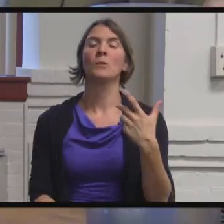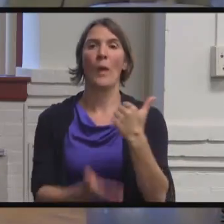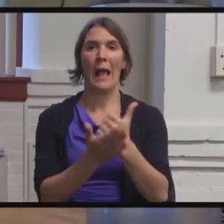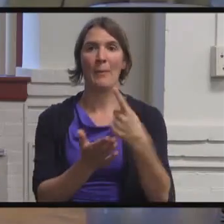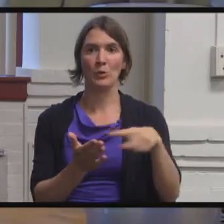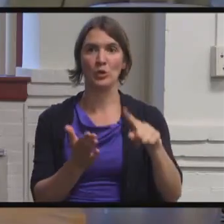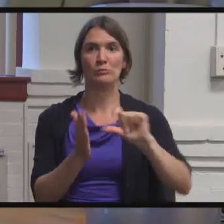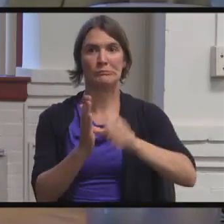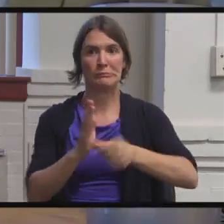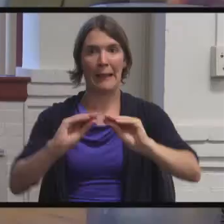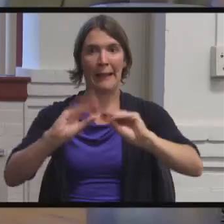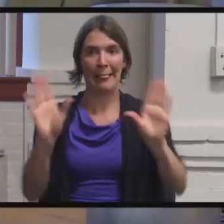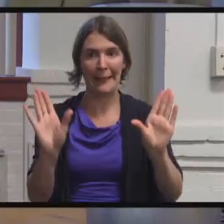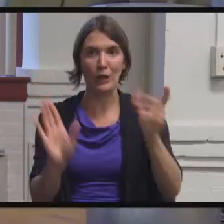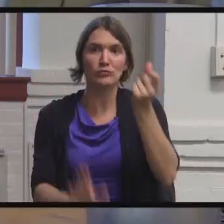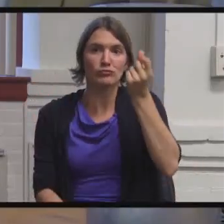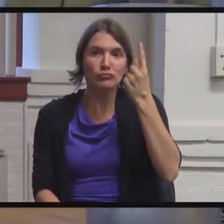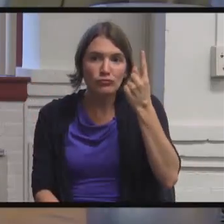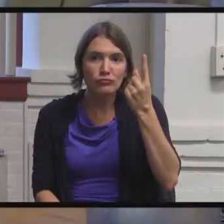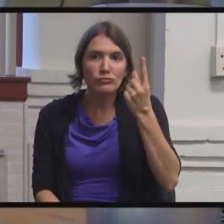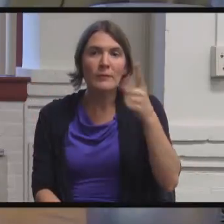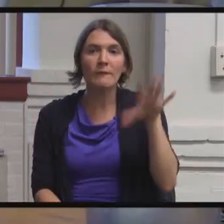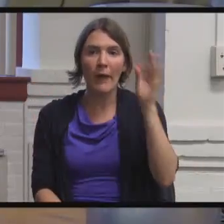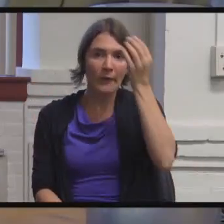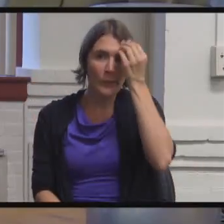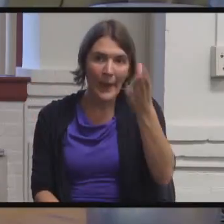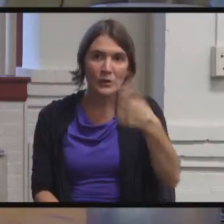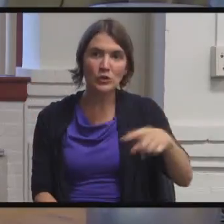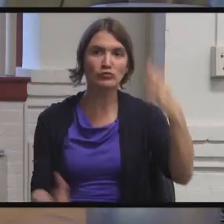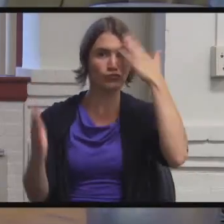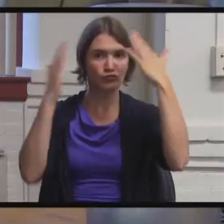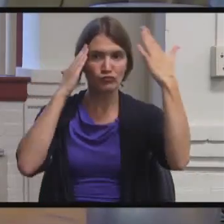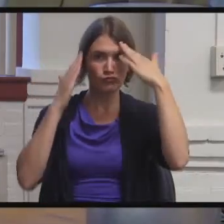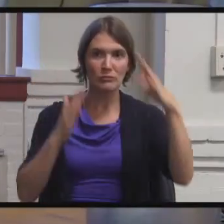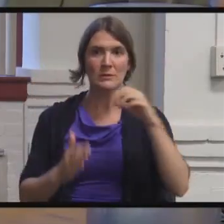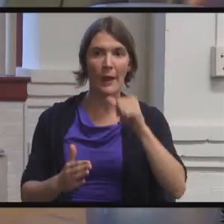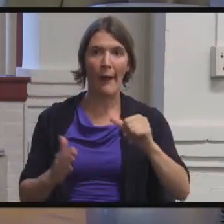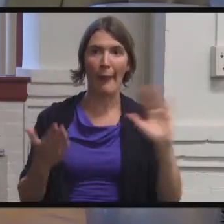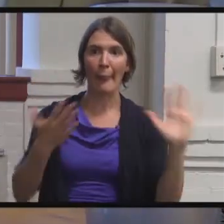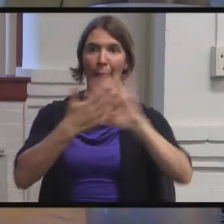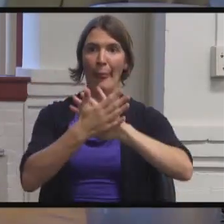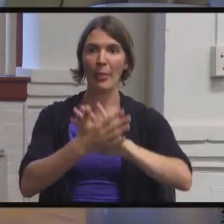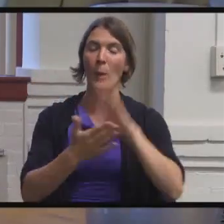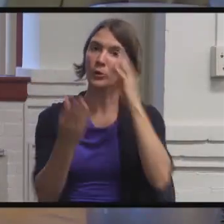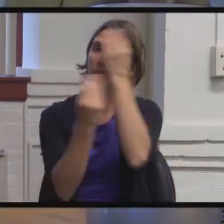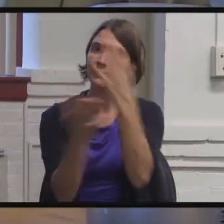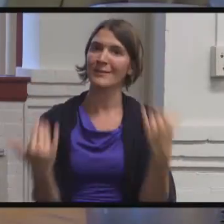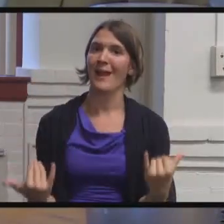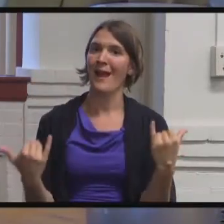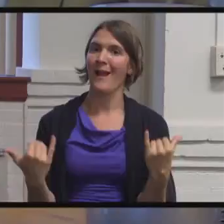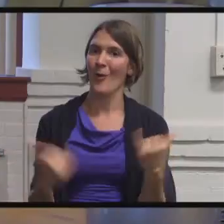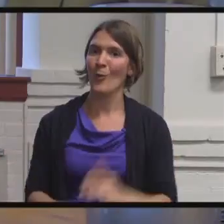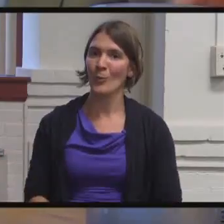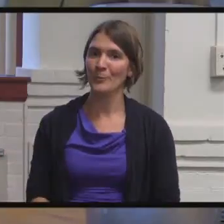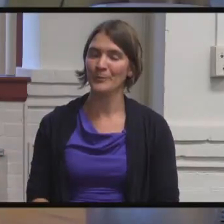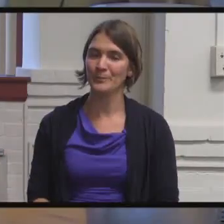that information is made available to the public as early as possible.